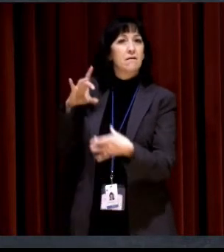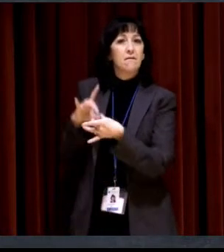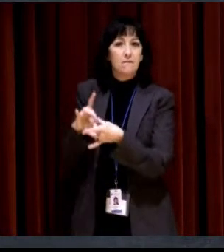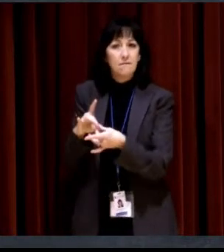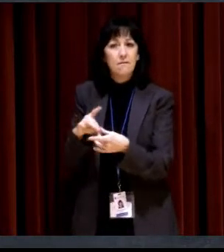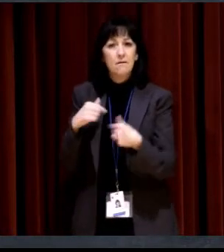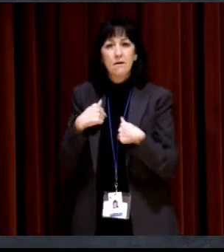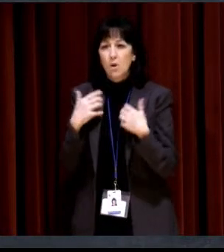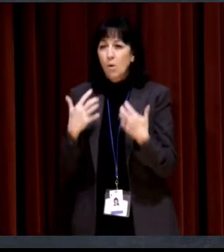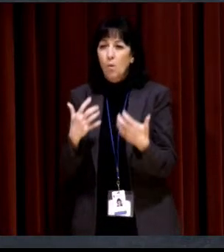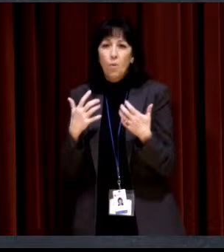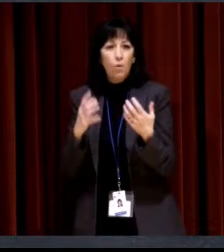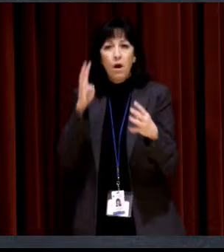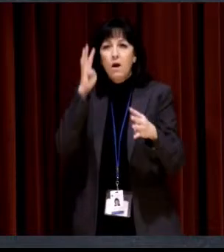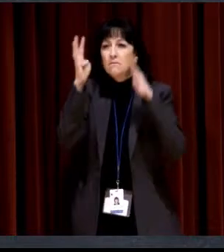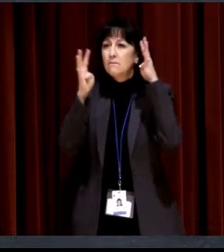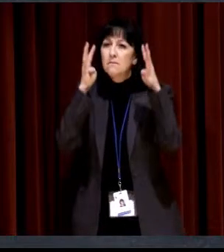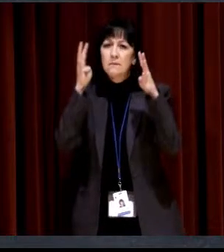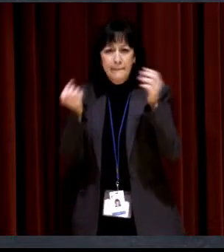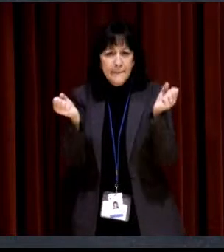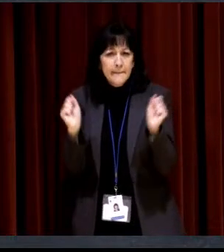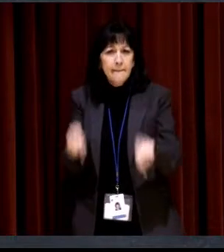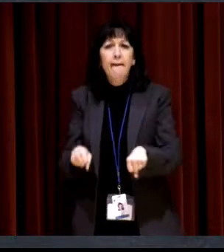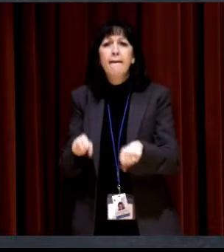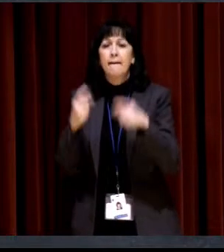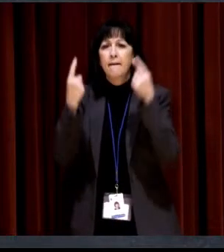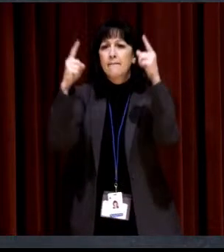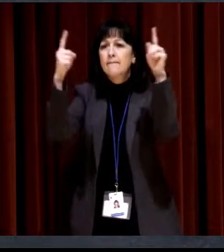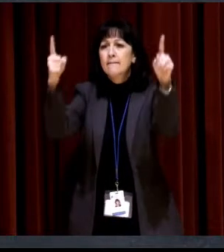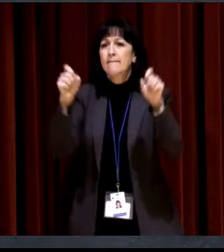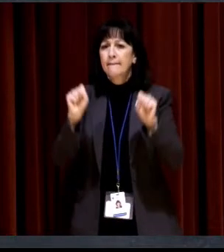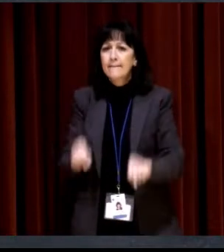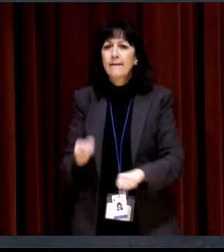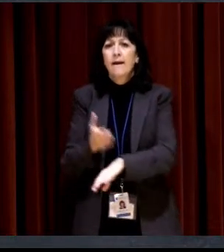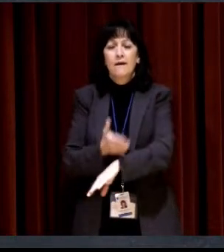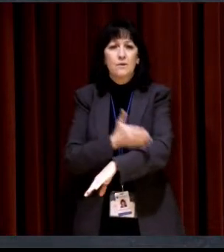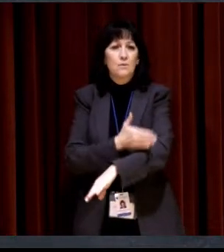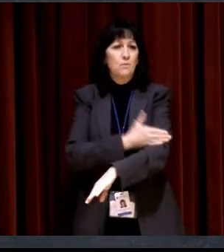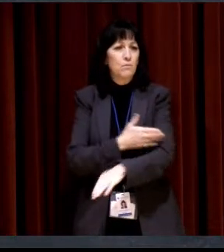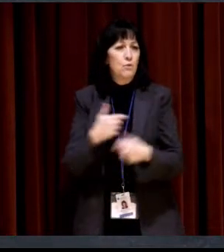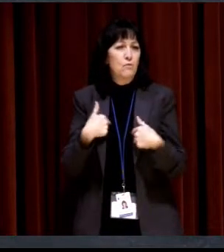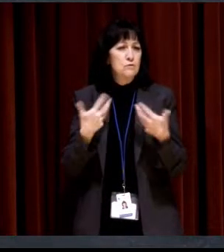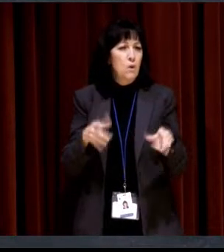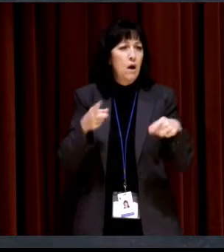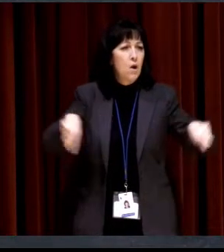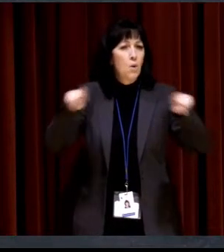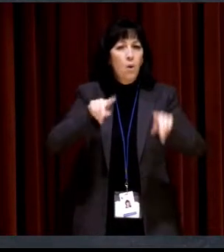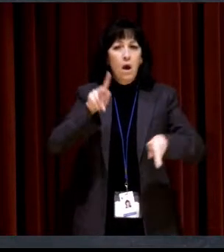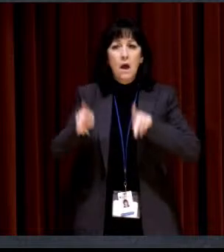and fourth dimensional about how to accomplish what we're doing. So I would encourage people not to feel like it's only the responsibility